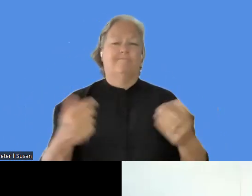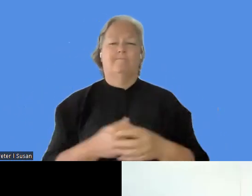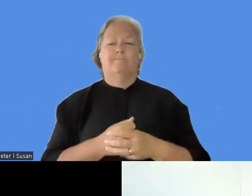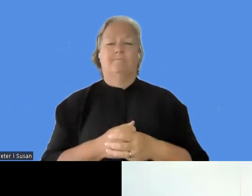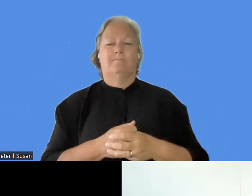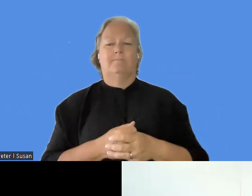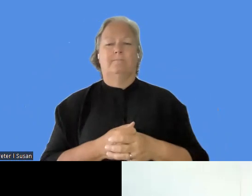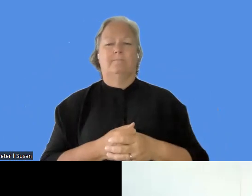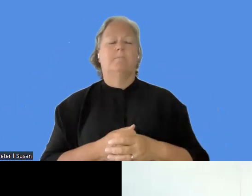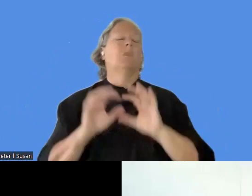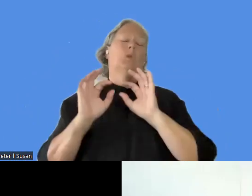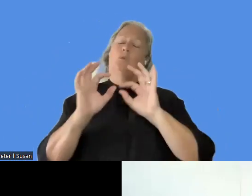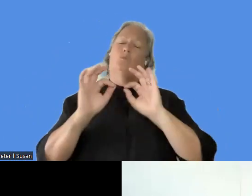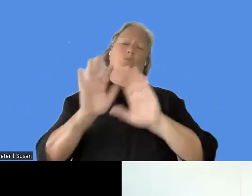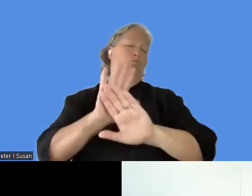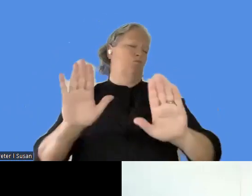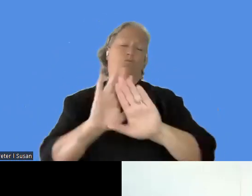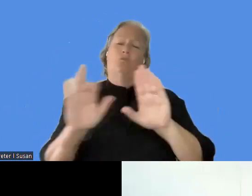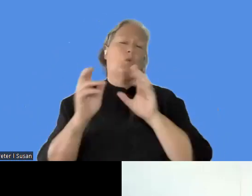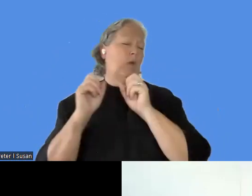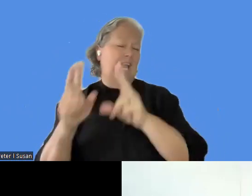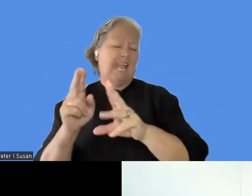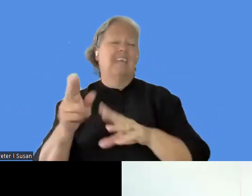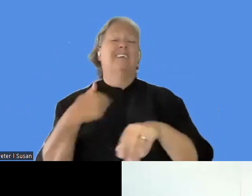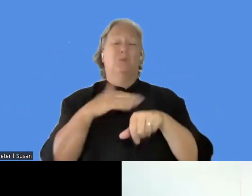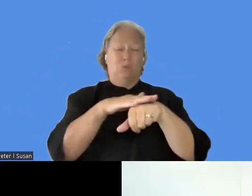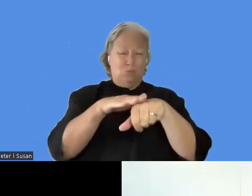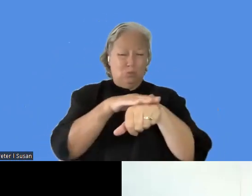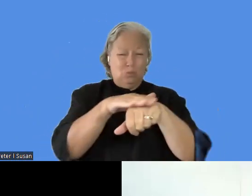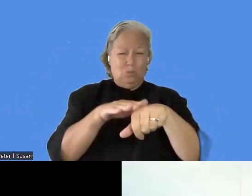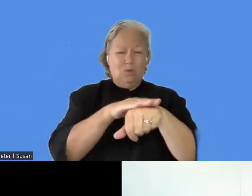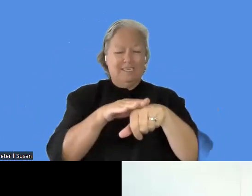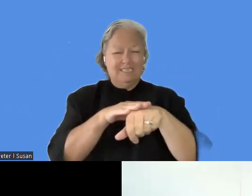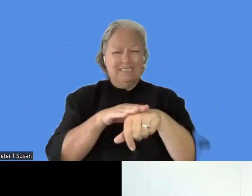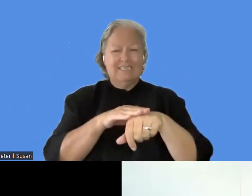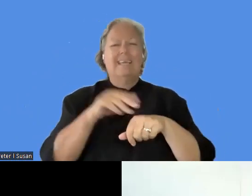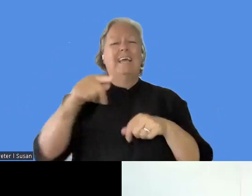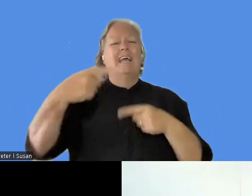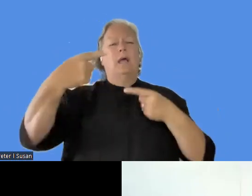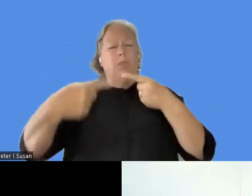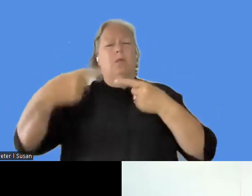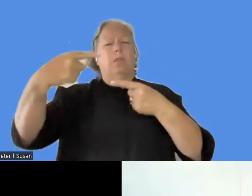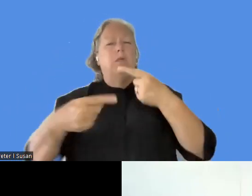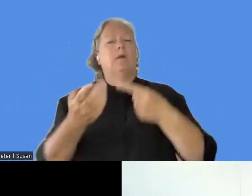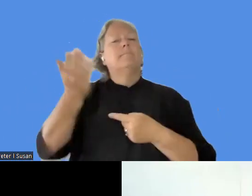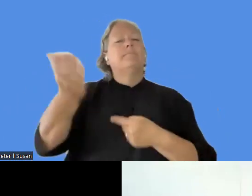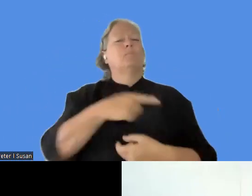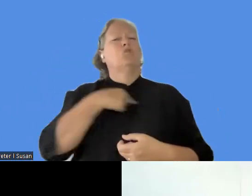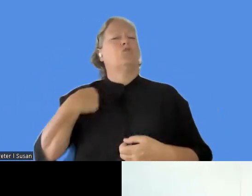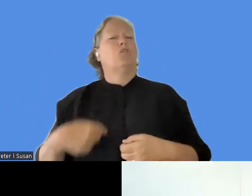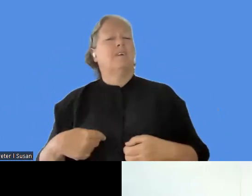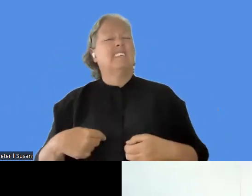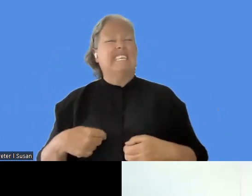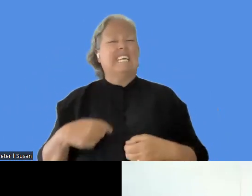Perfect. Perfect. No problem. Apologies for the technical inconveniences that we are facing. We are going to fix it